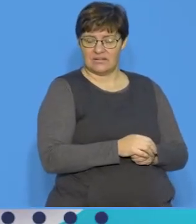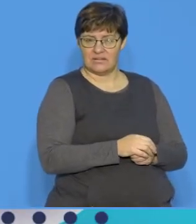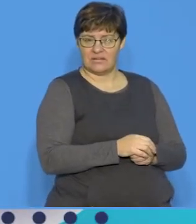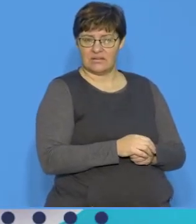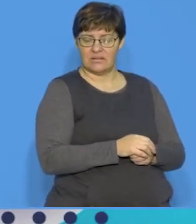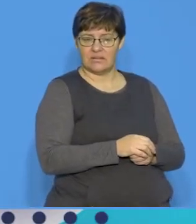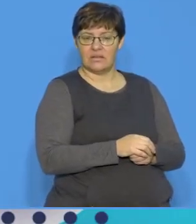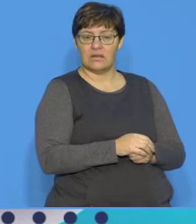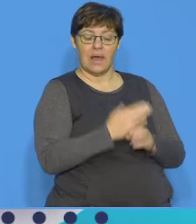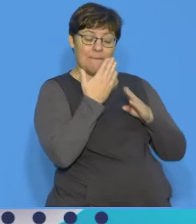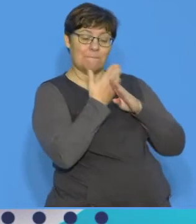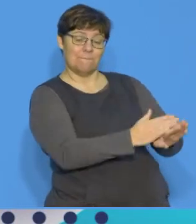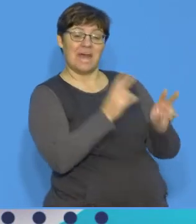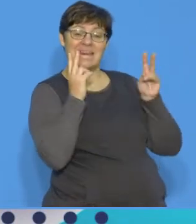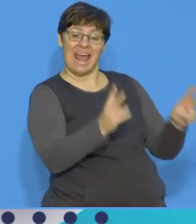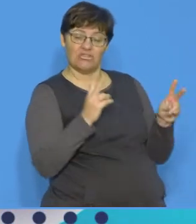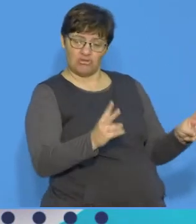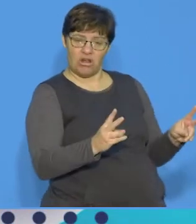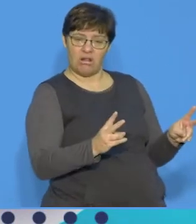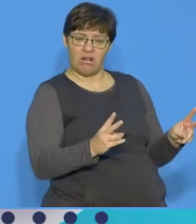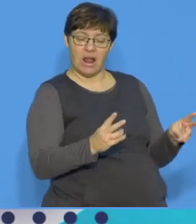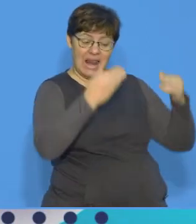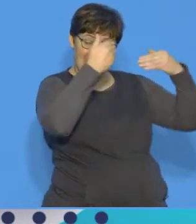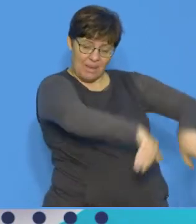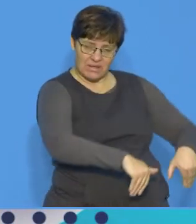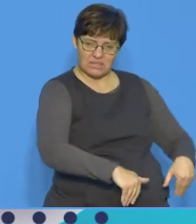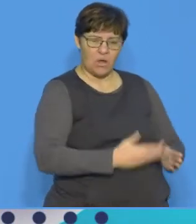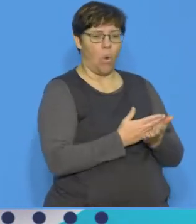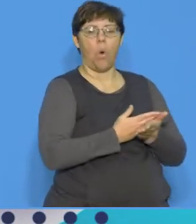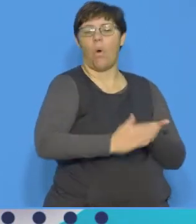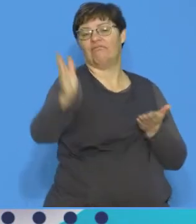of natural limiting factors,